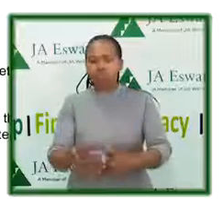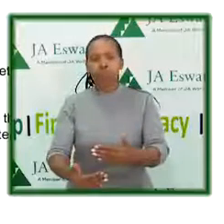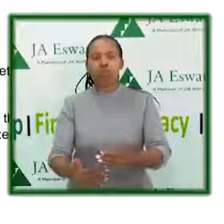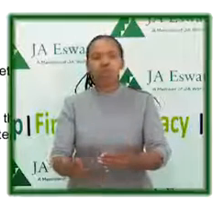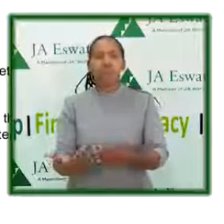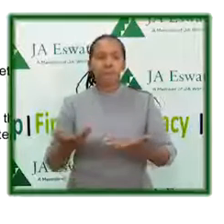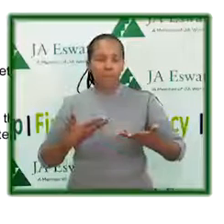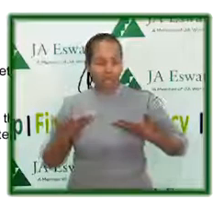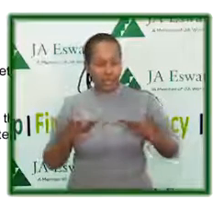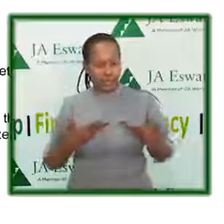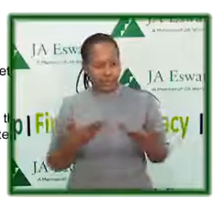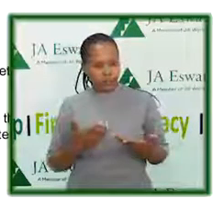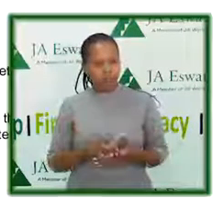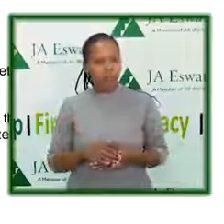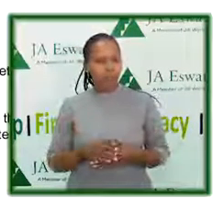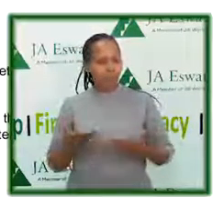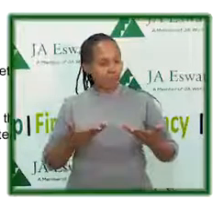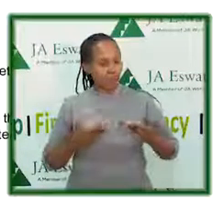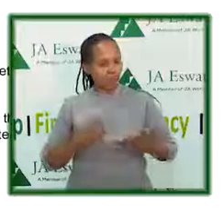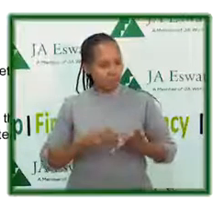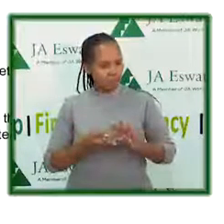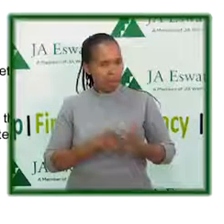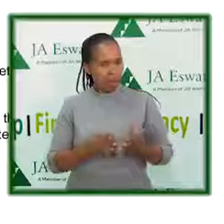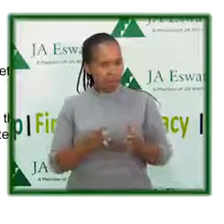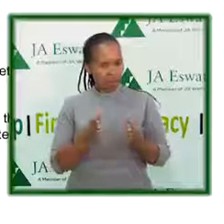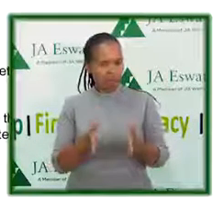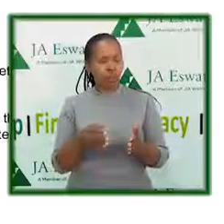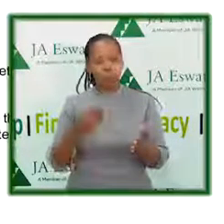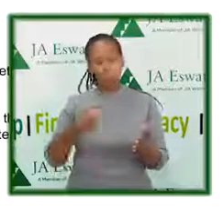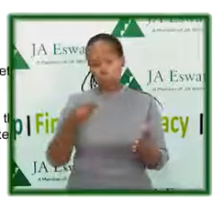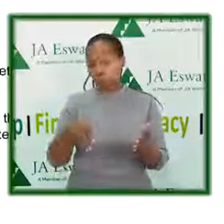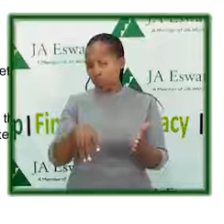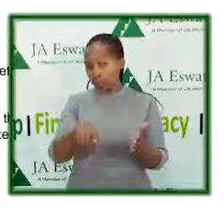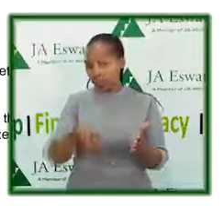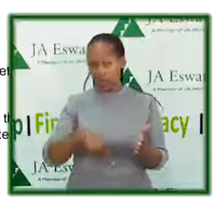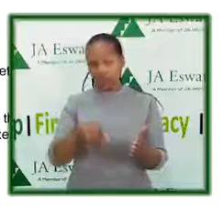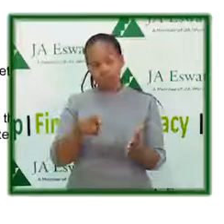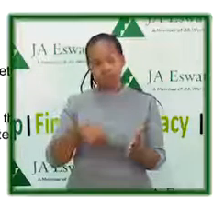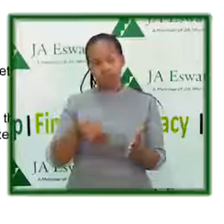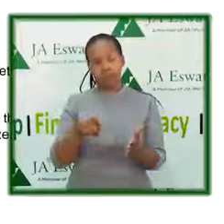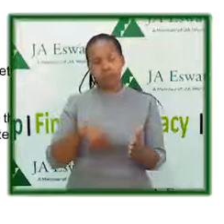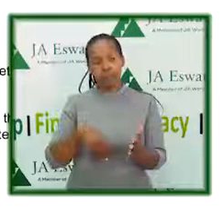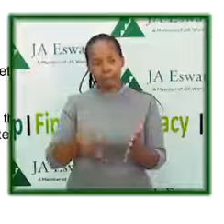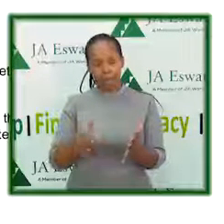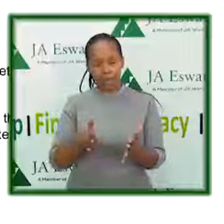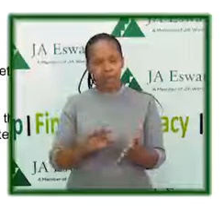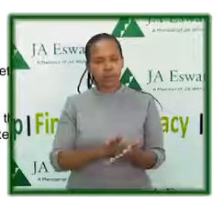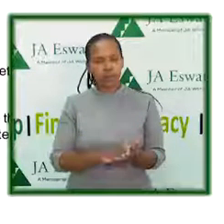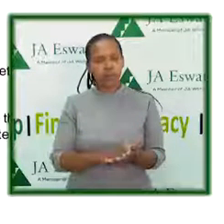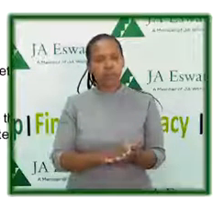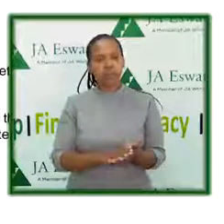going to talk much about the business plan. This is a document, which means you have to